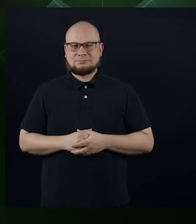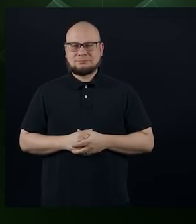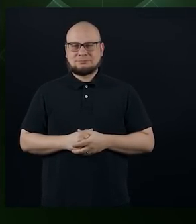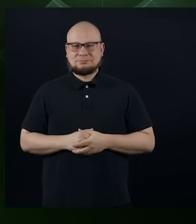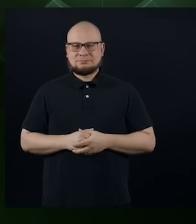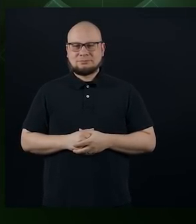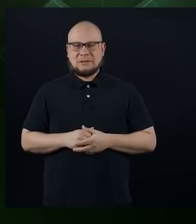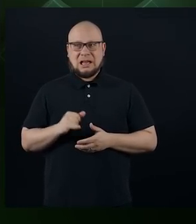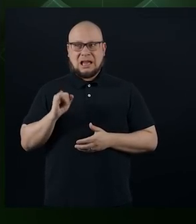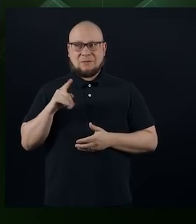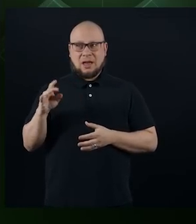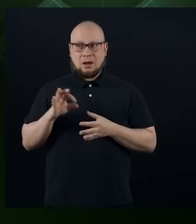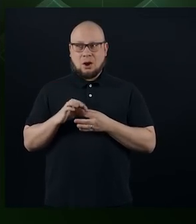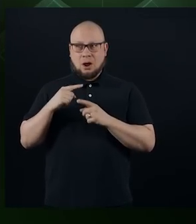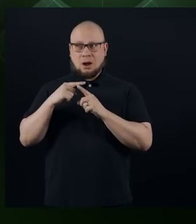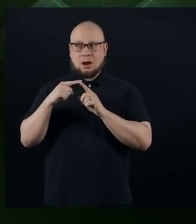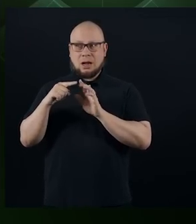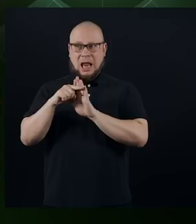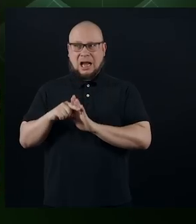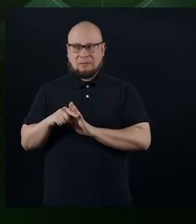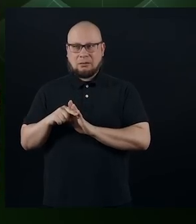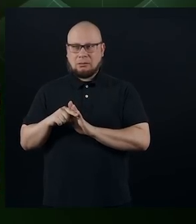Whatever they've told you is not true.